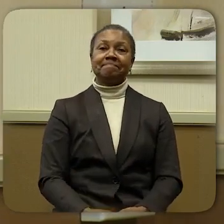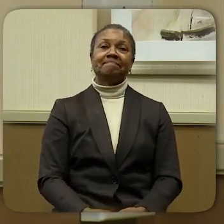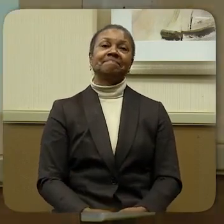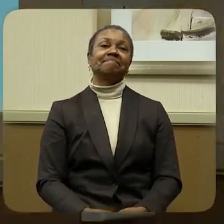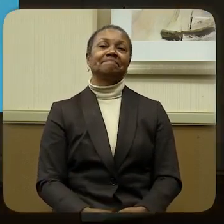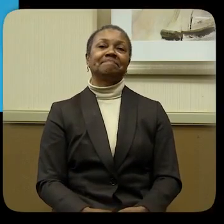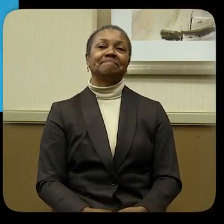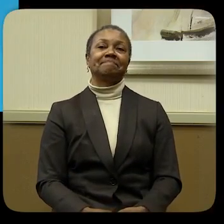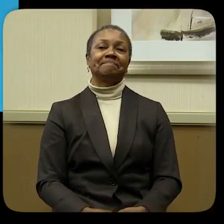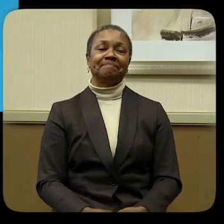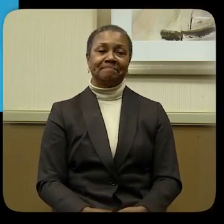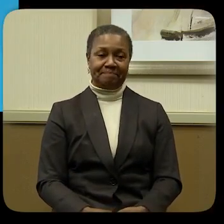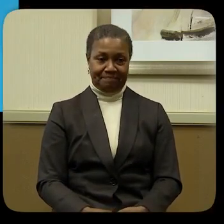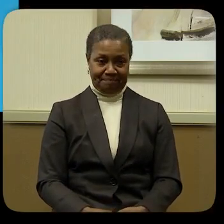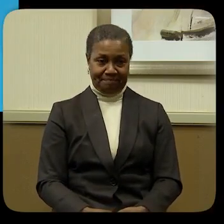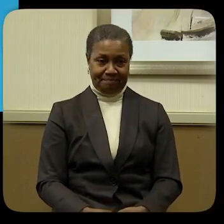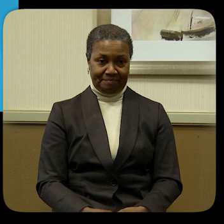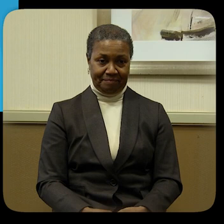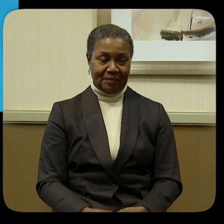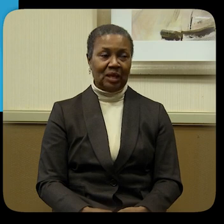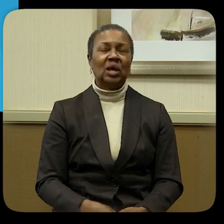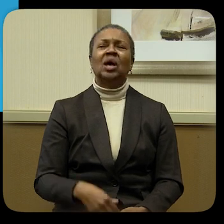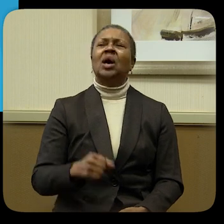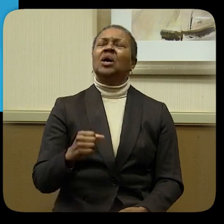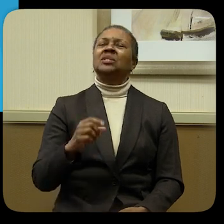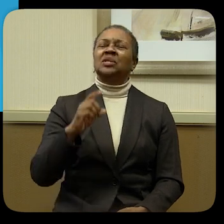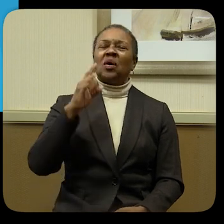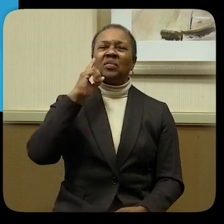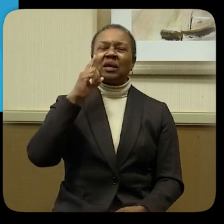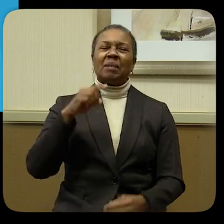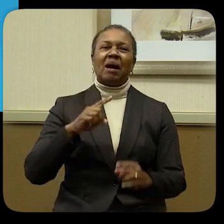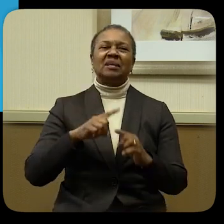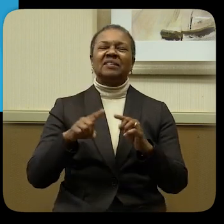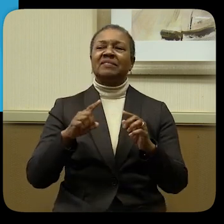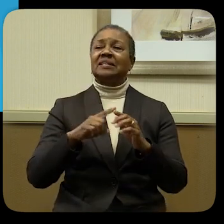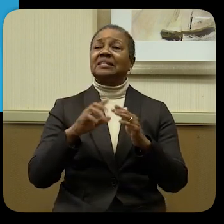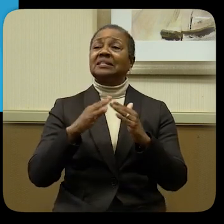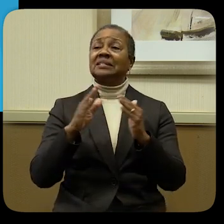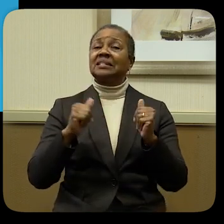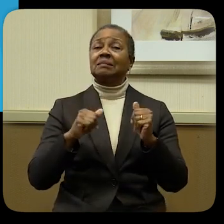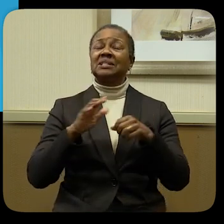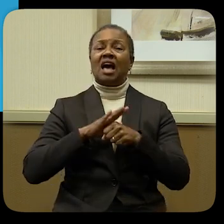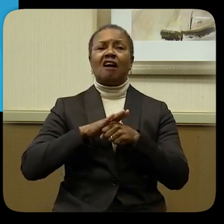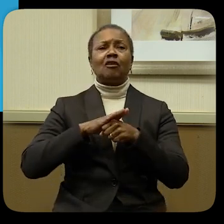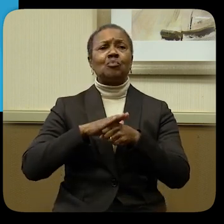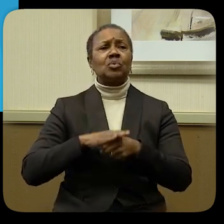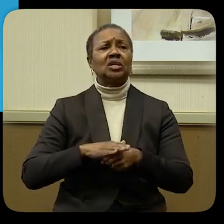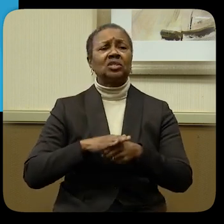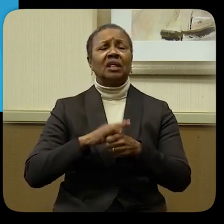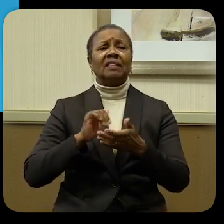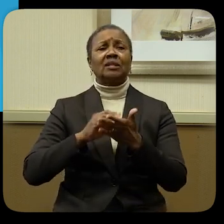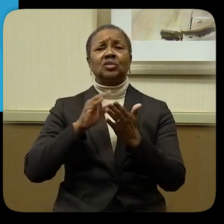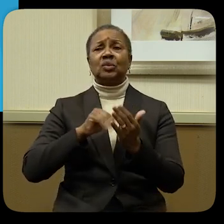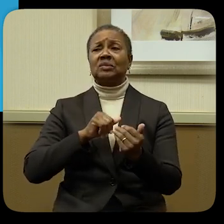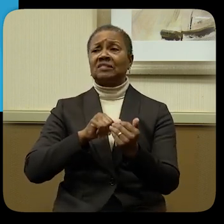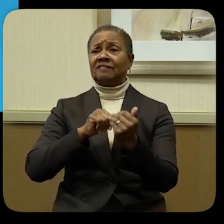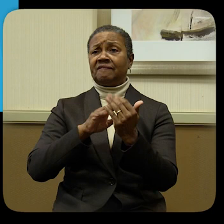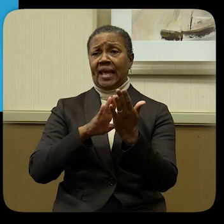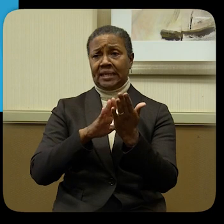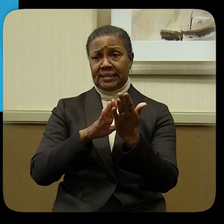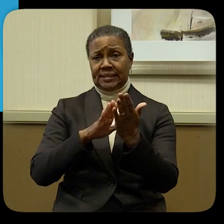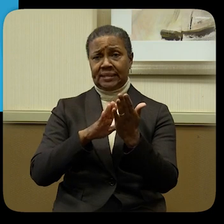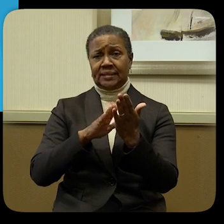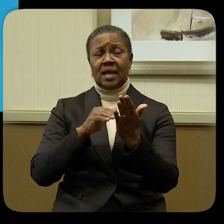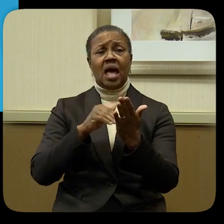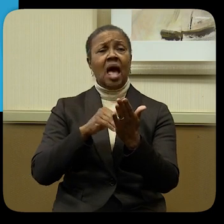Okay, all right. So when we think about different systems of oppression that our students face, a lot